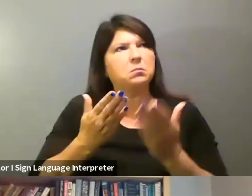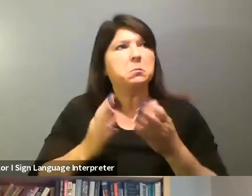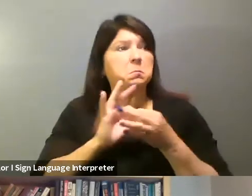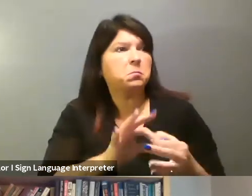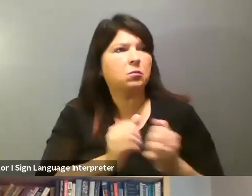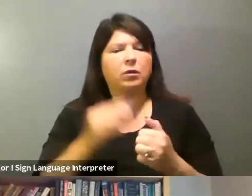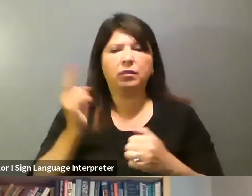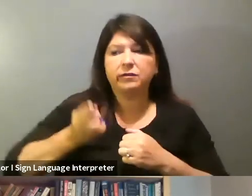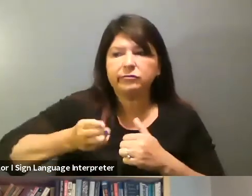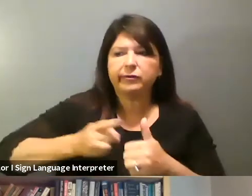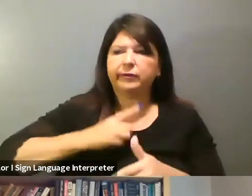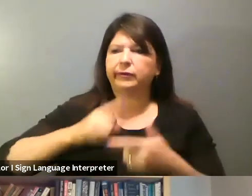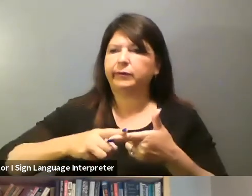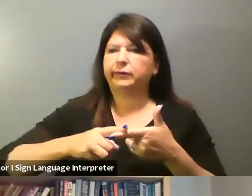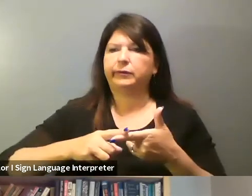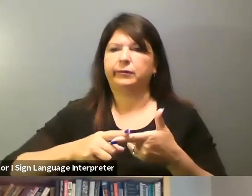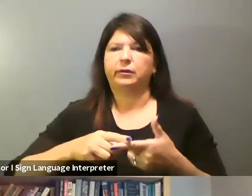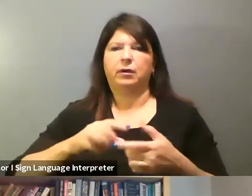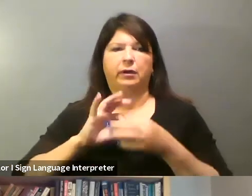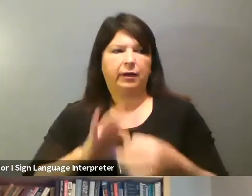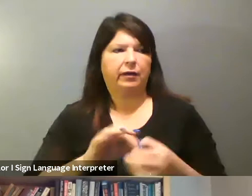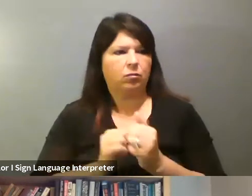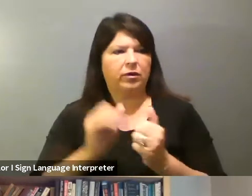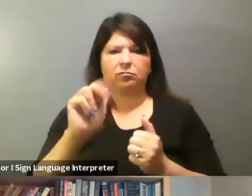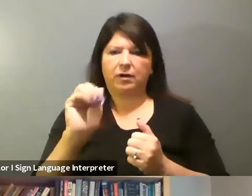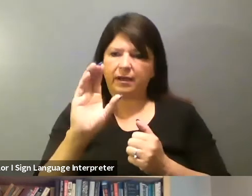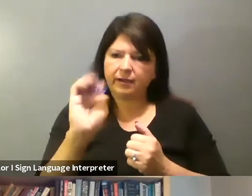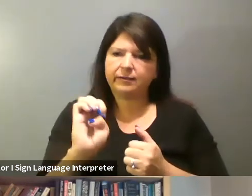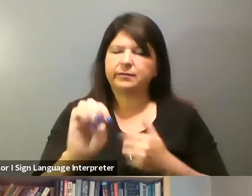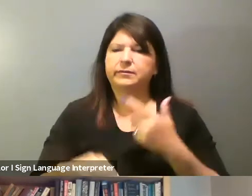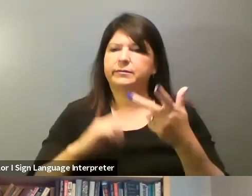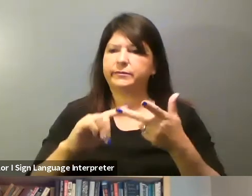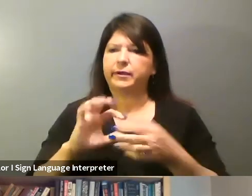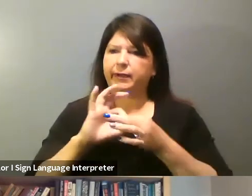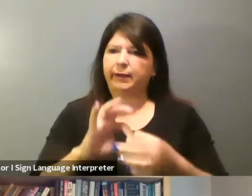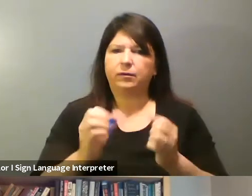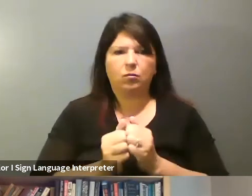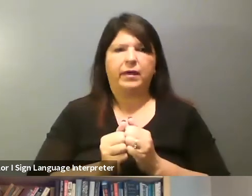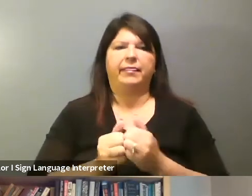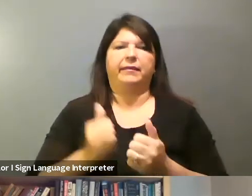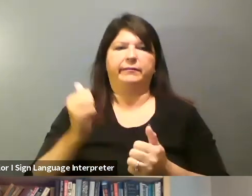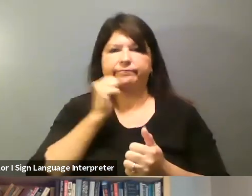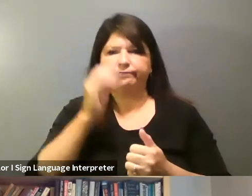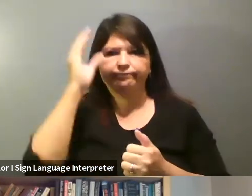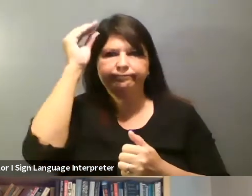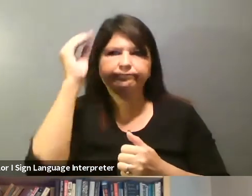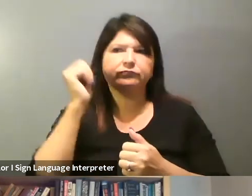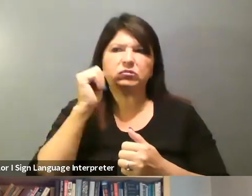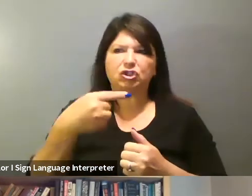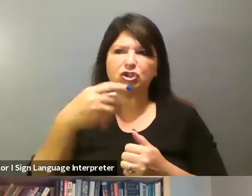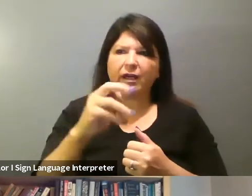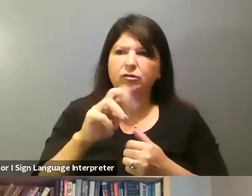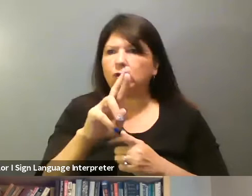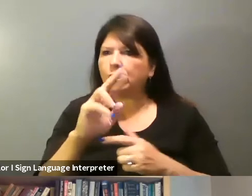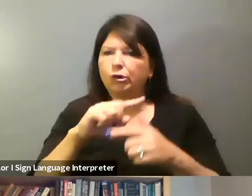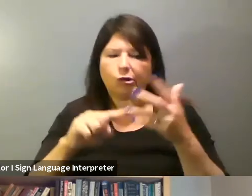a gender film? What type of film did you see this, or do you see it differently every day? Well, all of those. I think